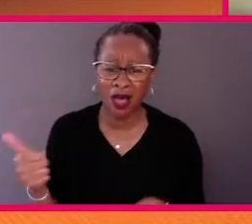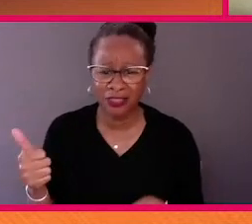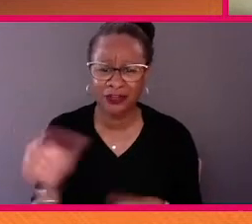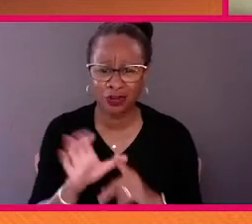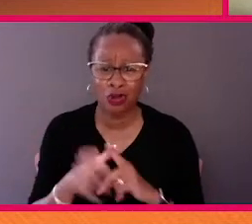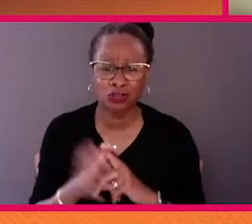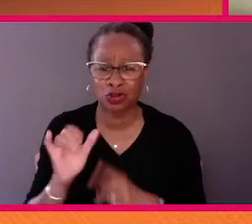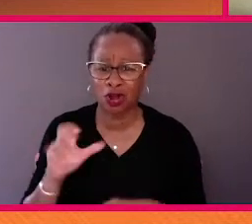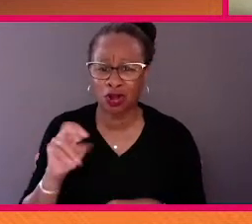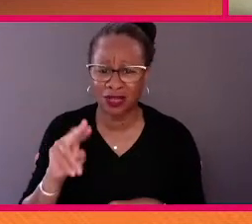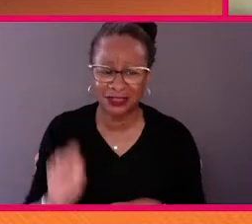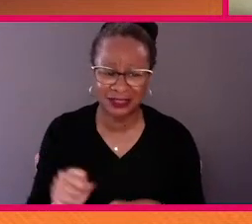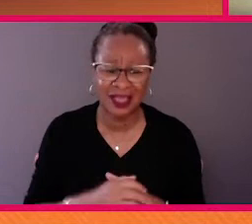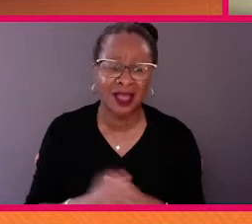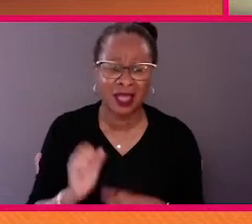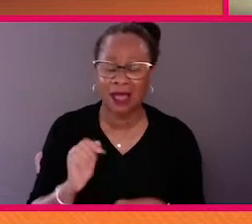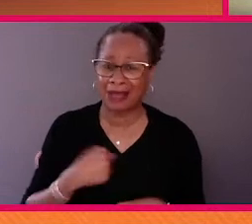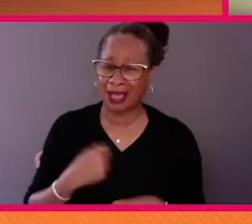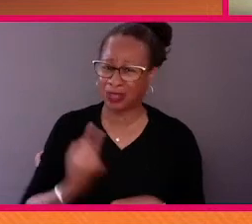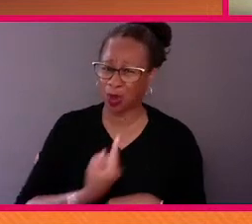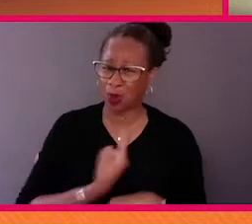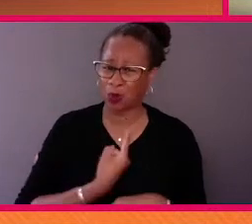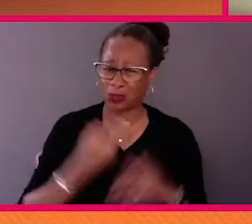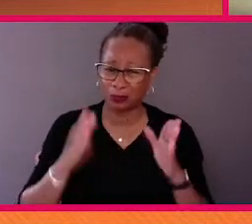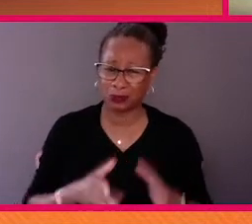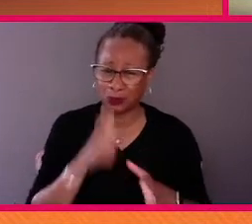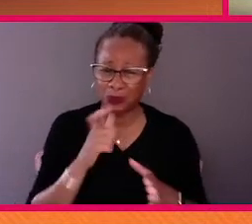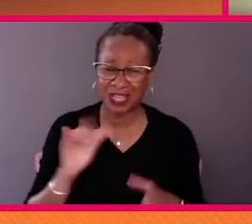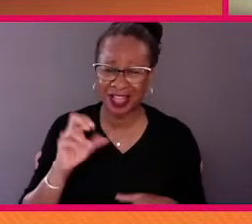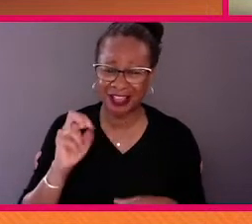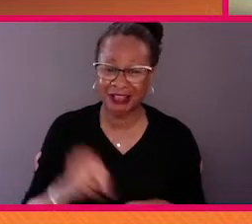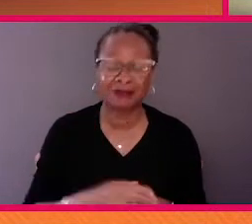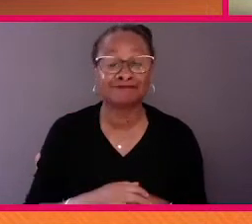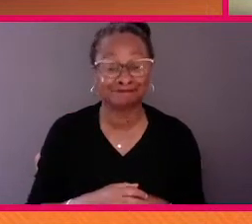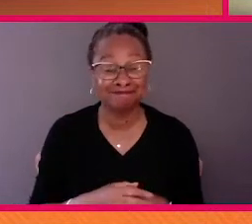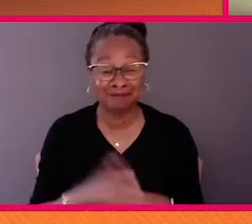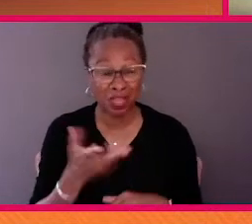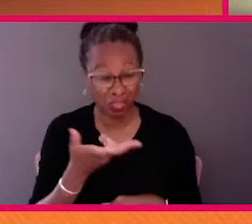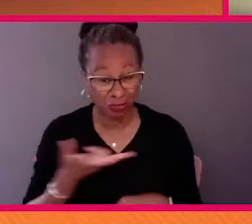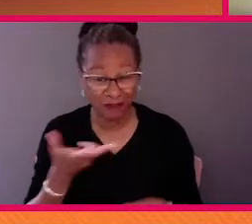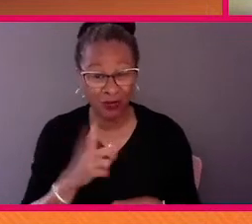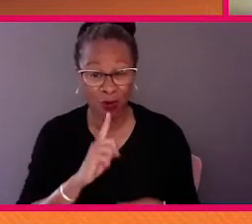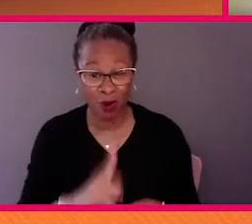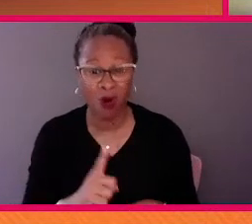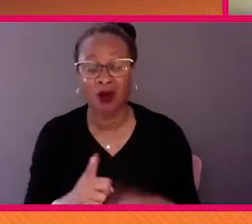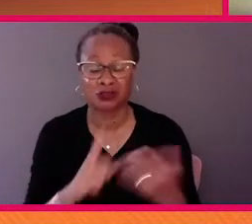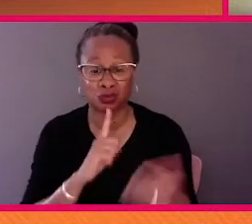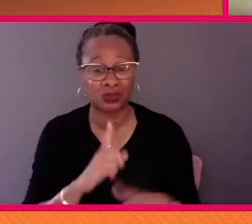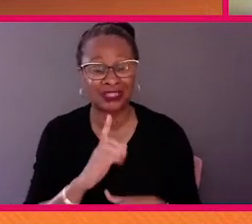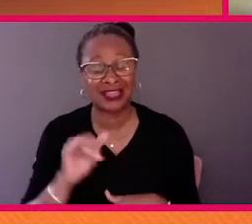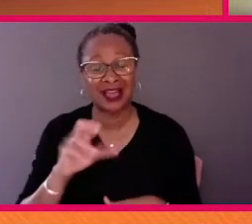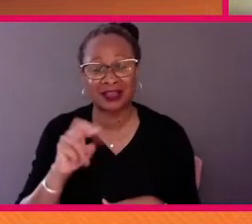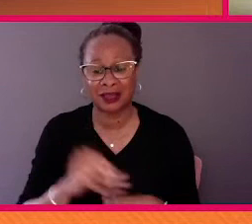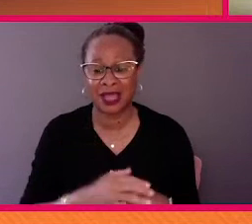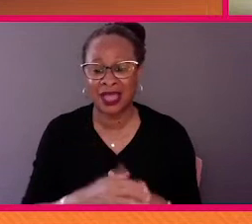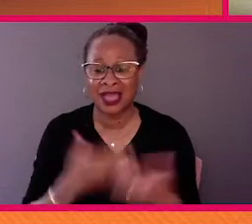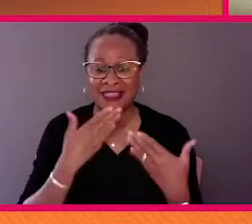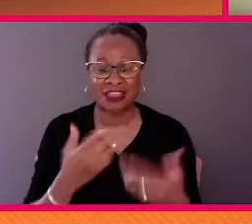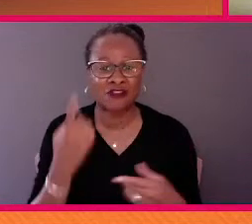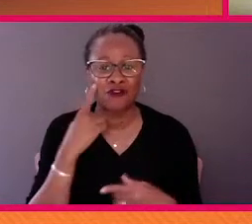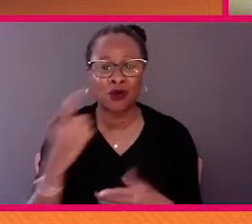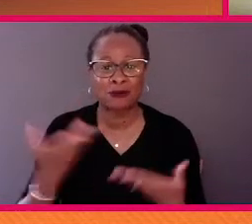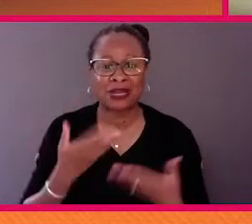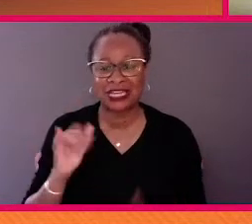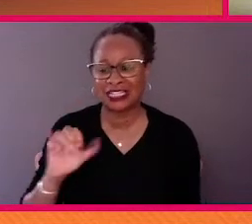or am I the icon? And each of you are truly icons. So thank you for that. And thank you for bringing Ichiro here into this space as well.